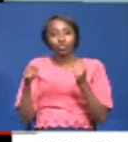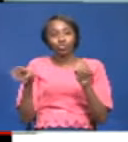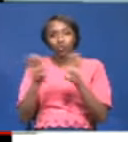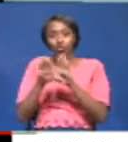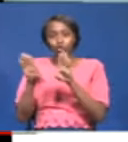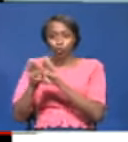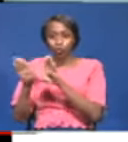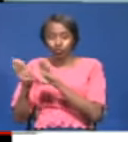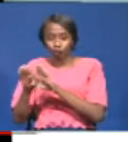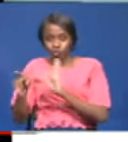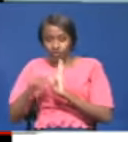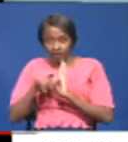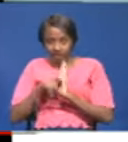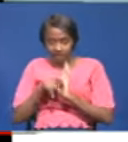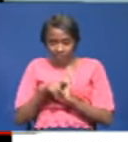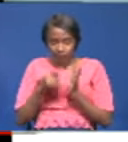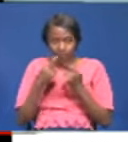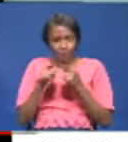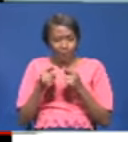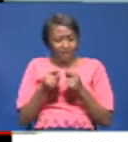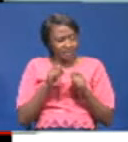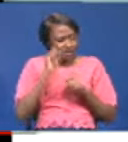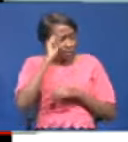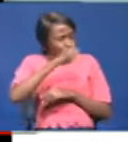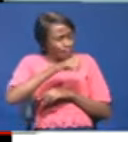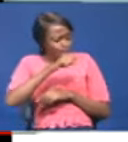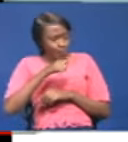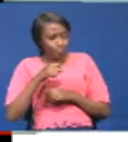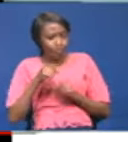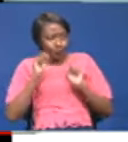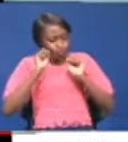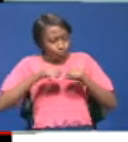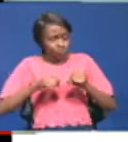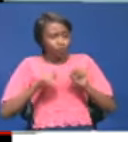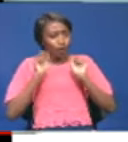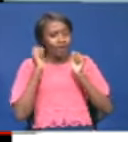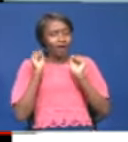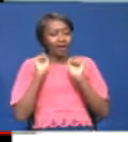just do, they know, but they but can is do it. Is it possible though, and practical to